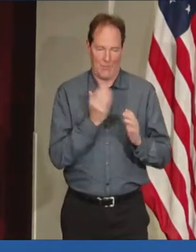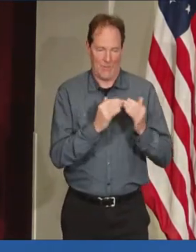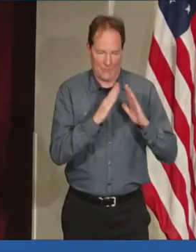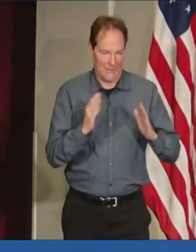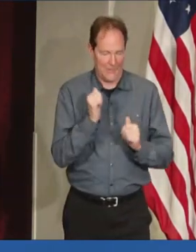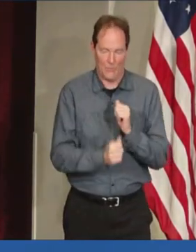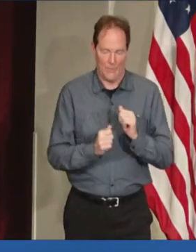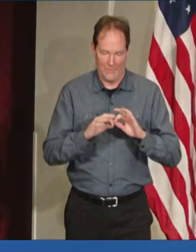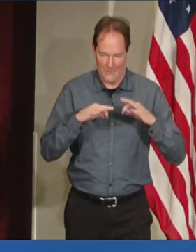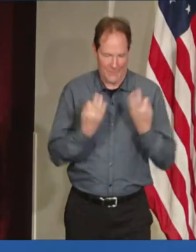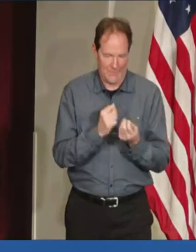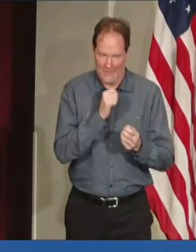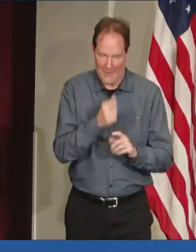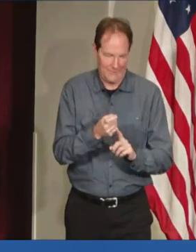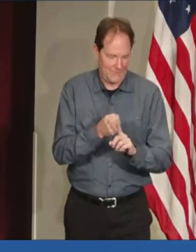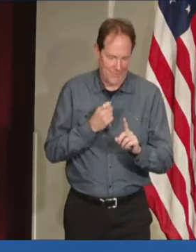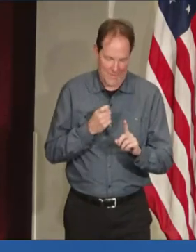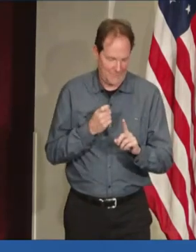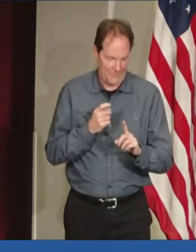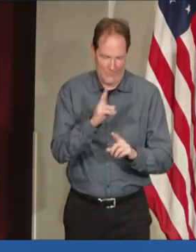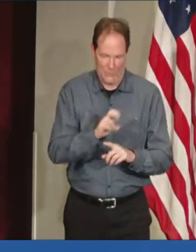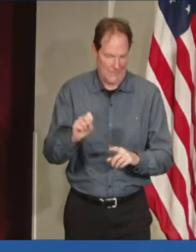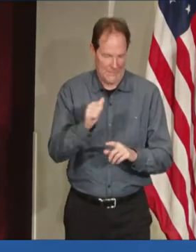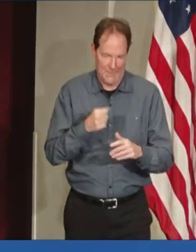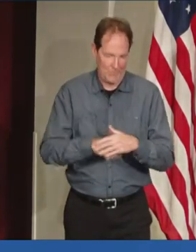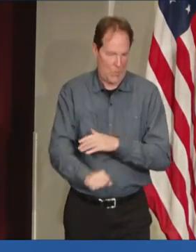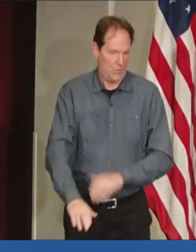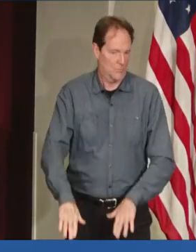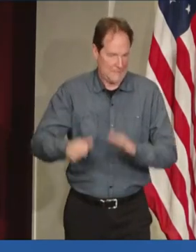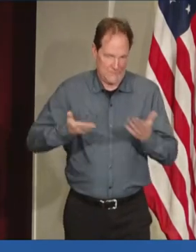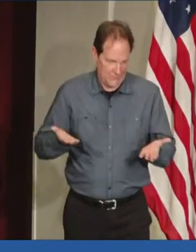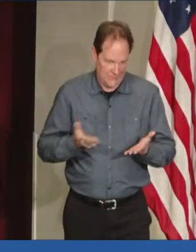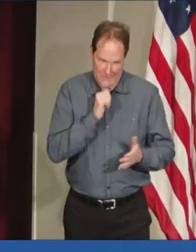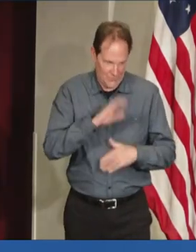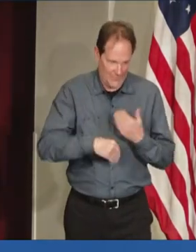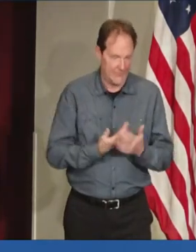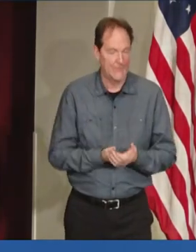family were not from the United States. And in